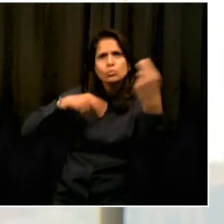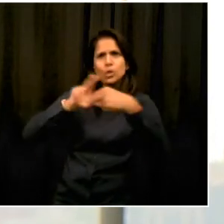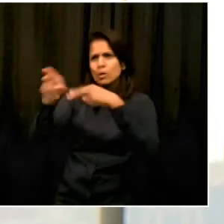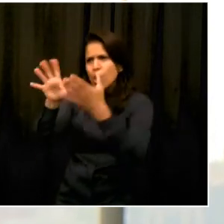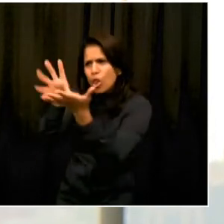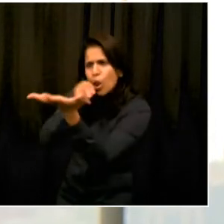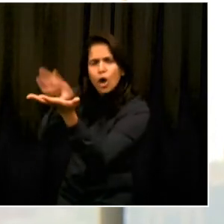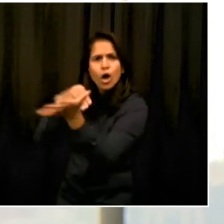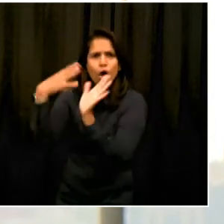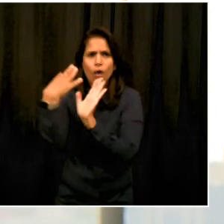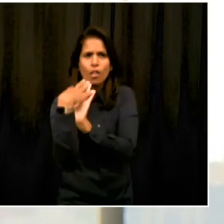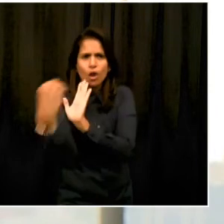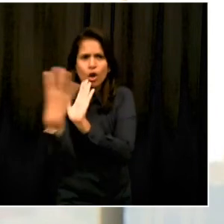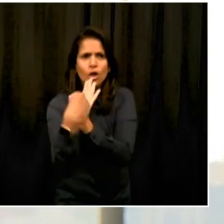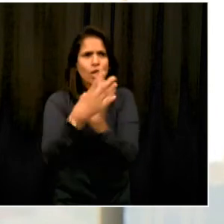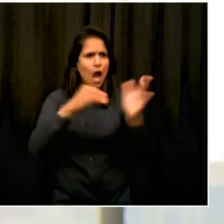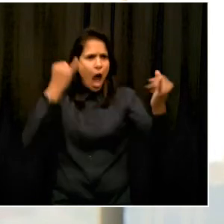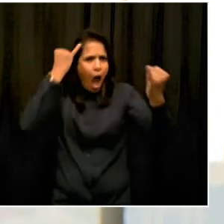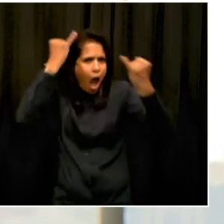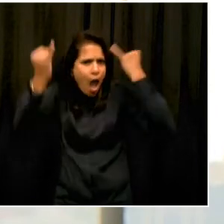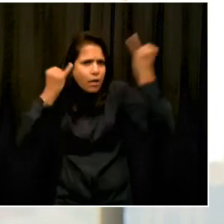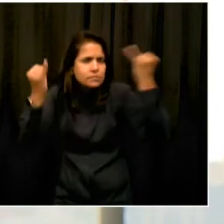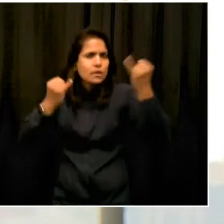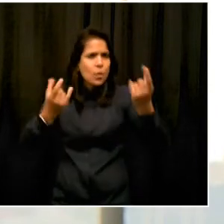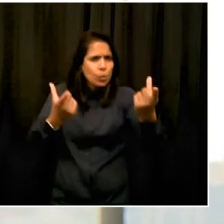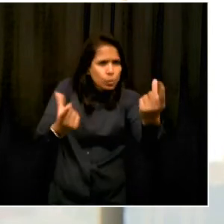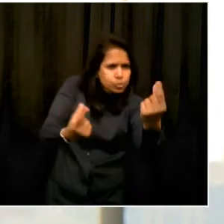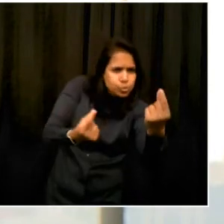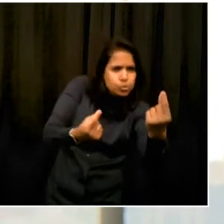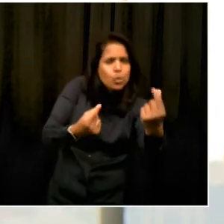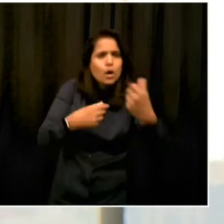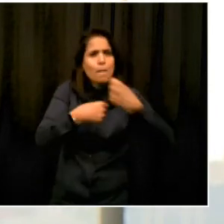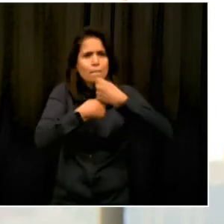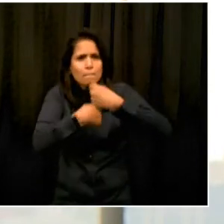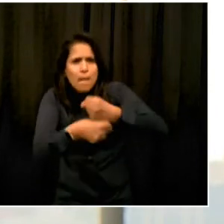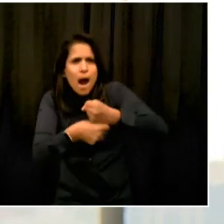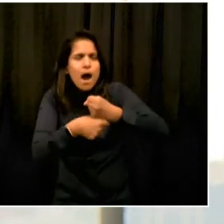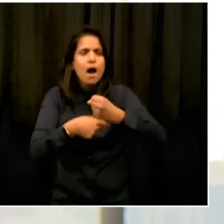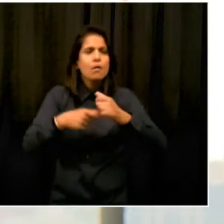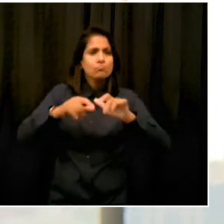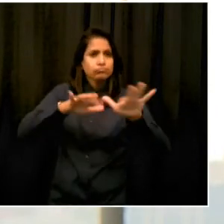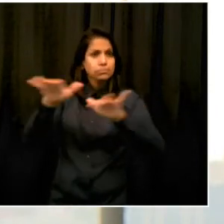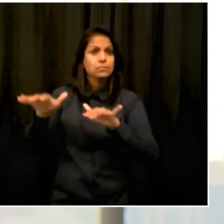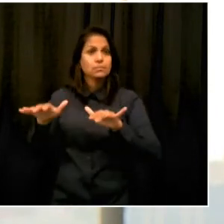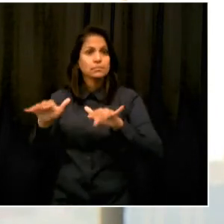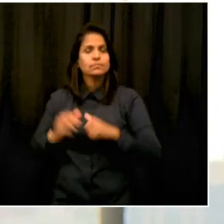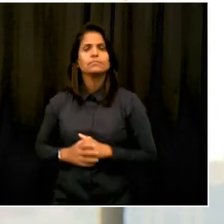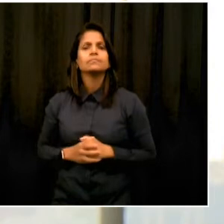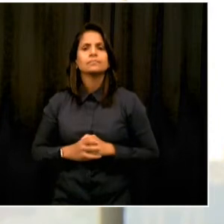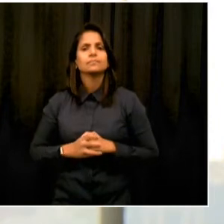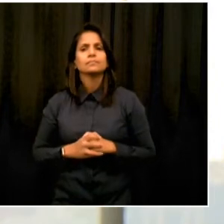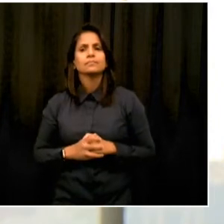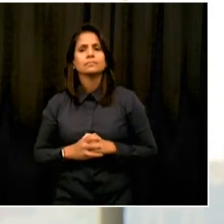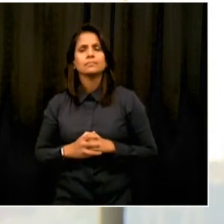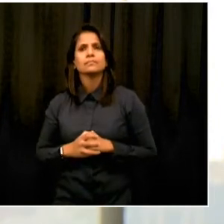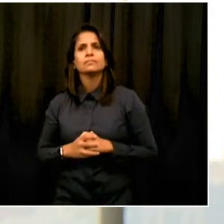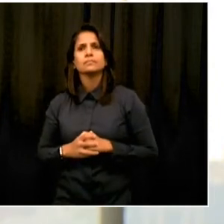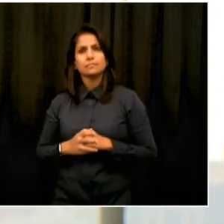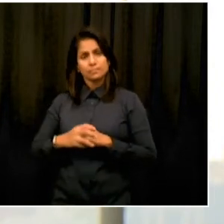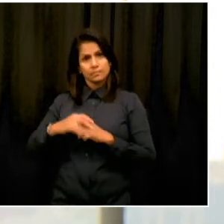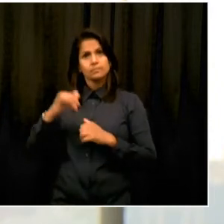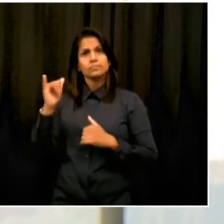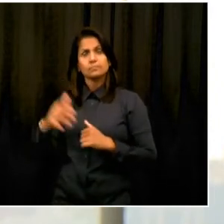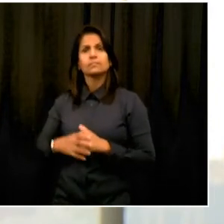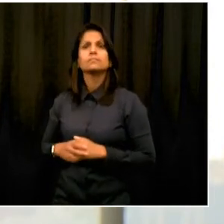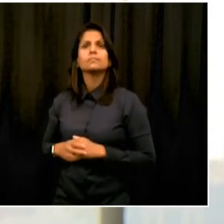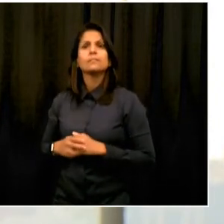And we will remember that it only works if it works for everyone. It only works